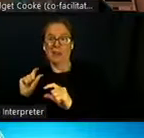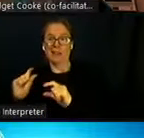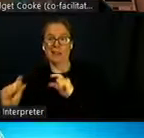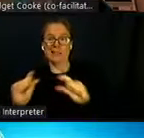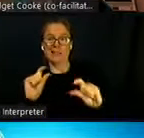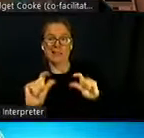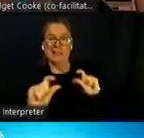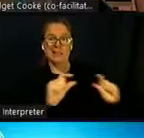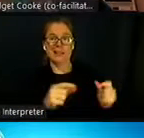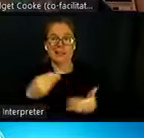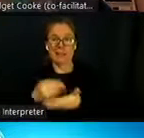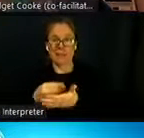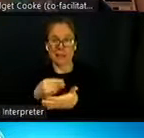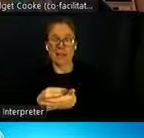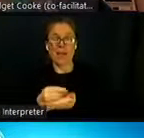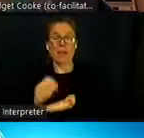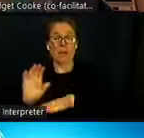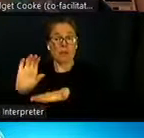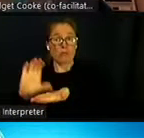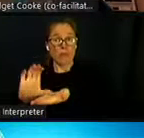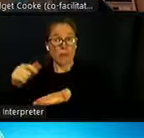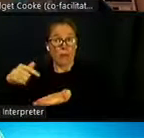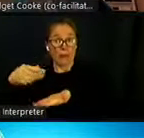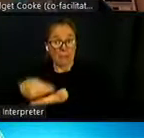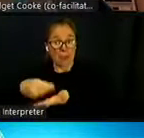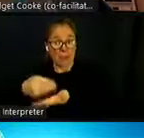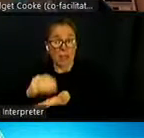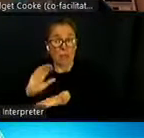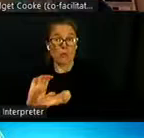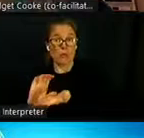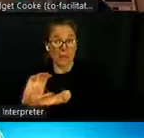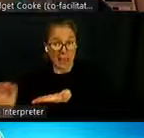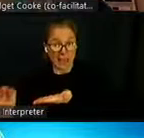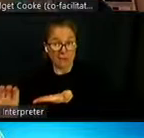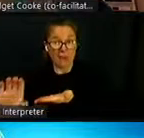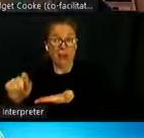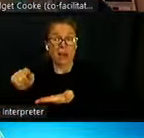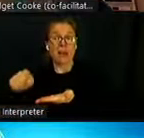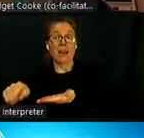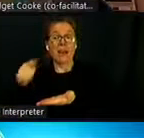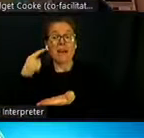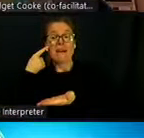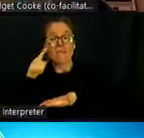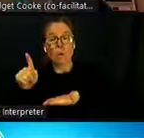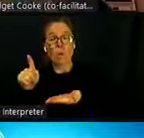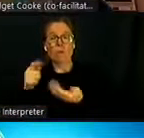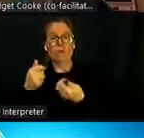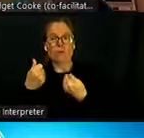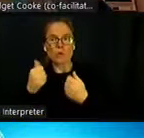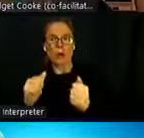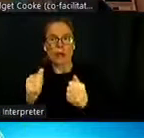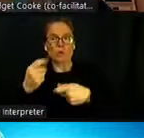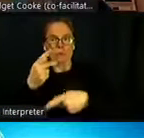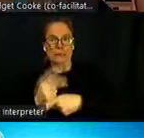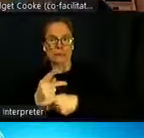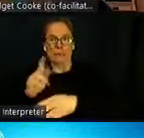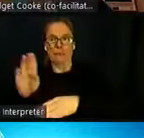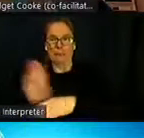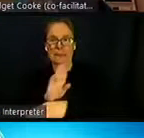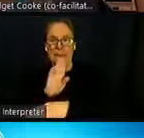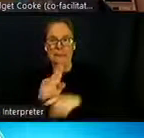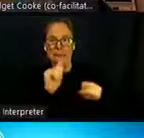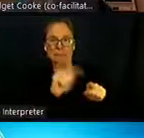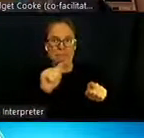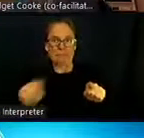good portion of that money and dedicated it to trying to keep our businesses healthy, specifically our